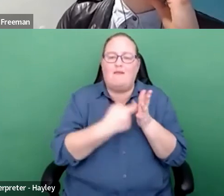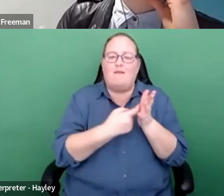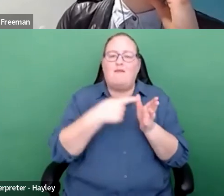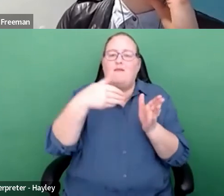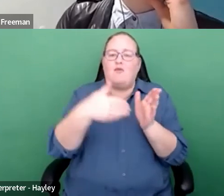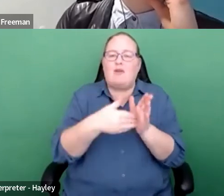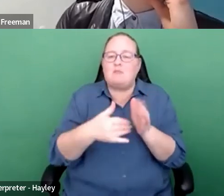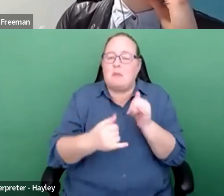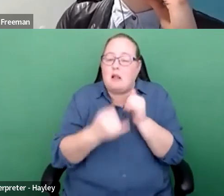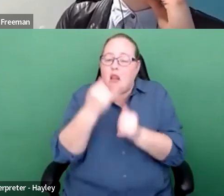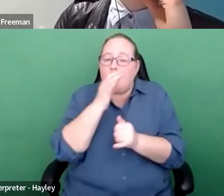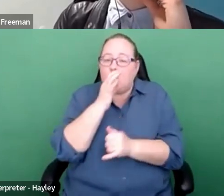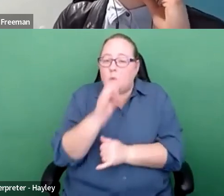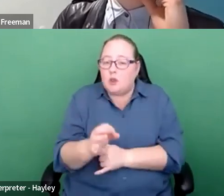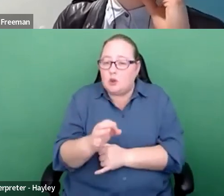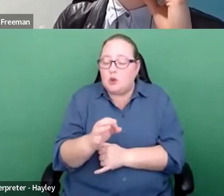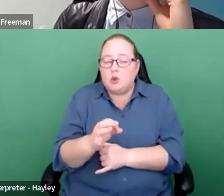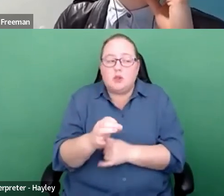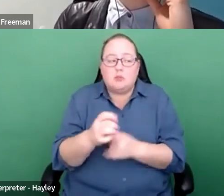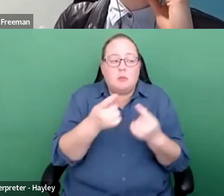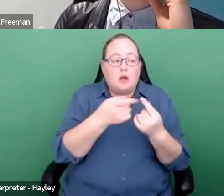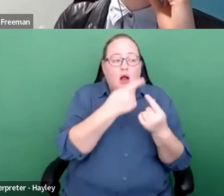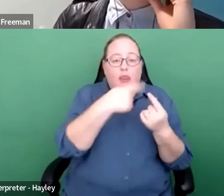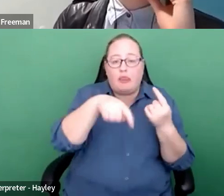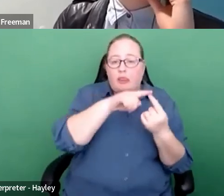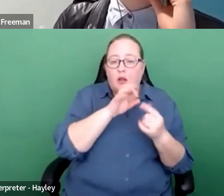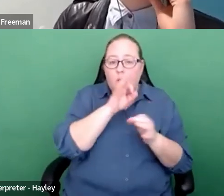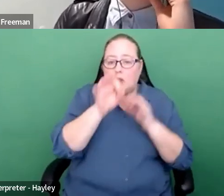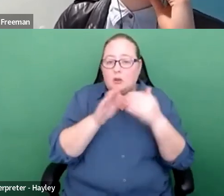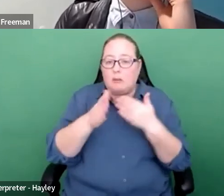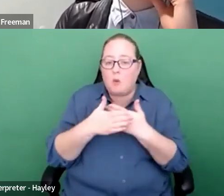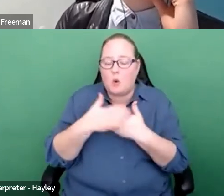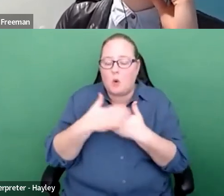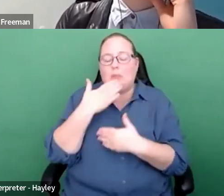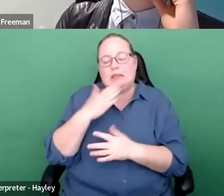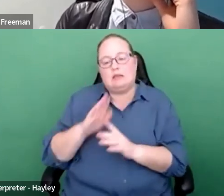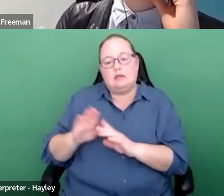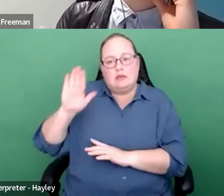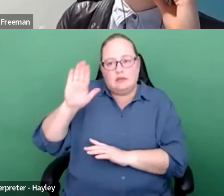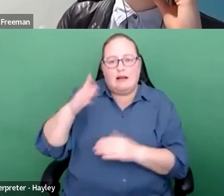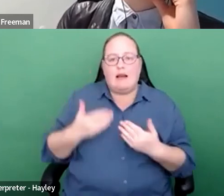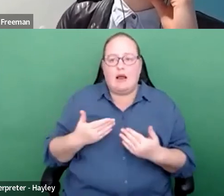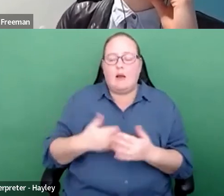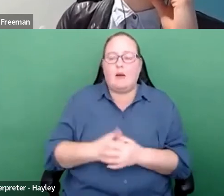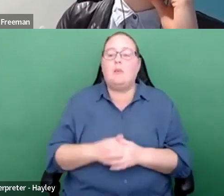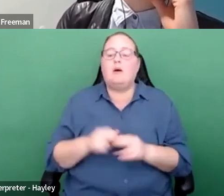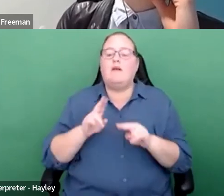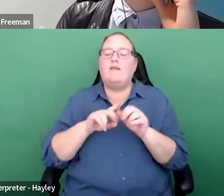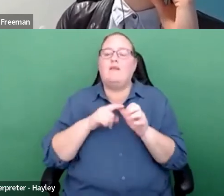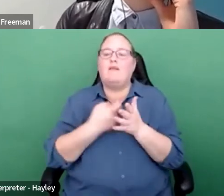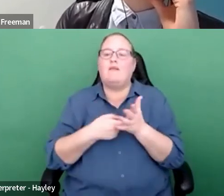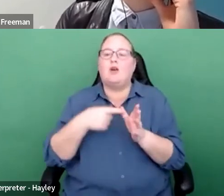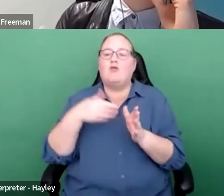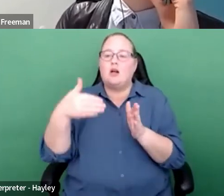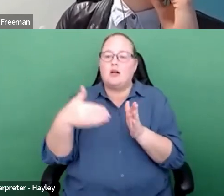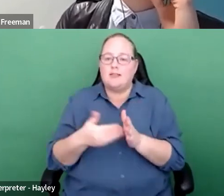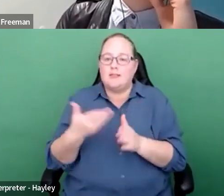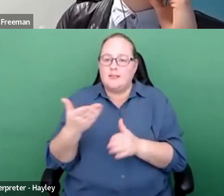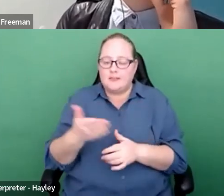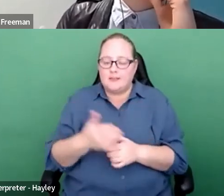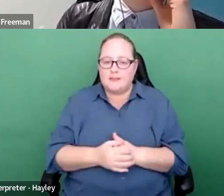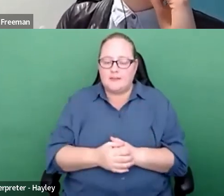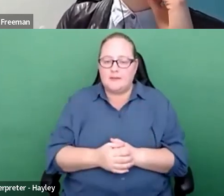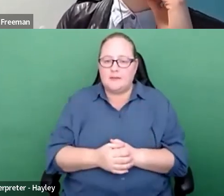anybody else has any other questions, please do raise your hands now and I will call you. But Faraz, over to you, and then maybe